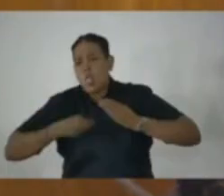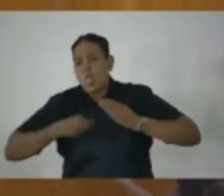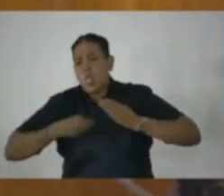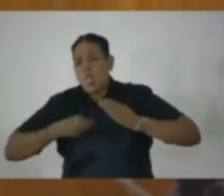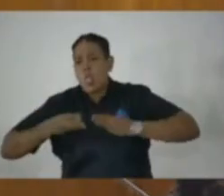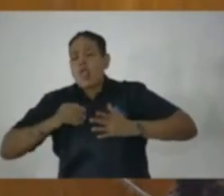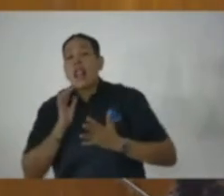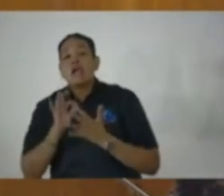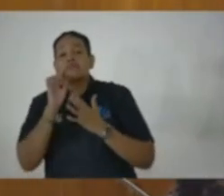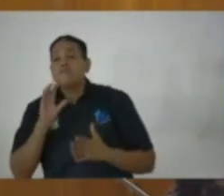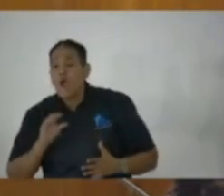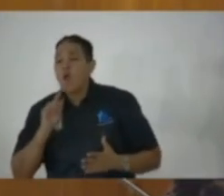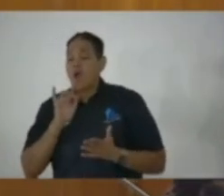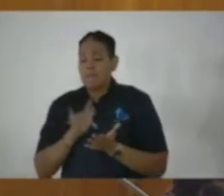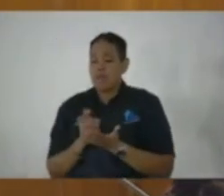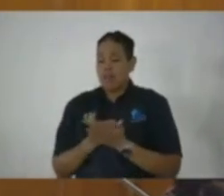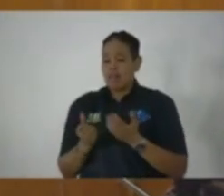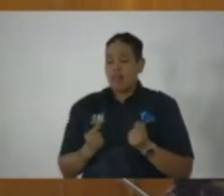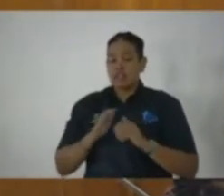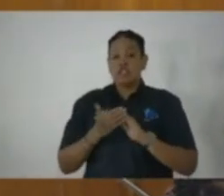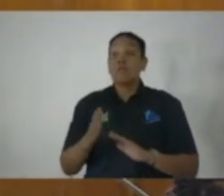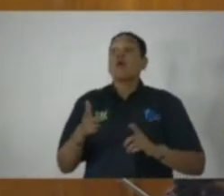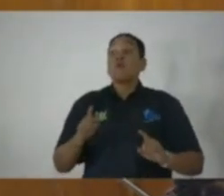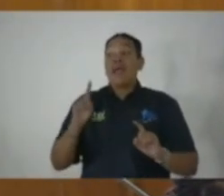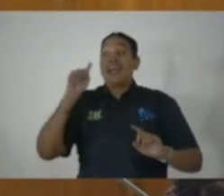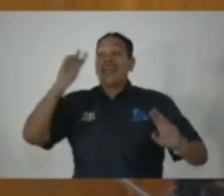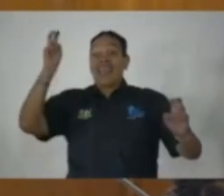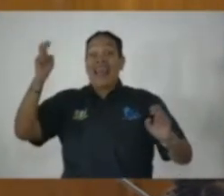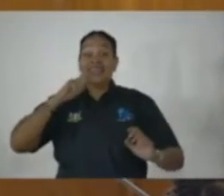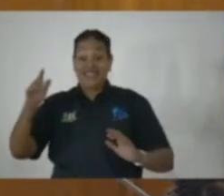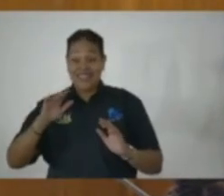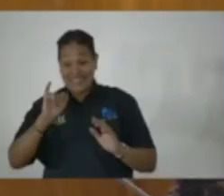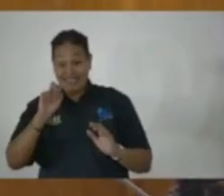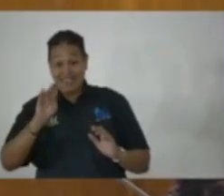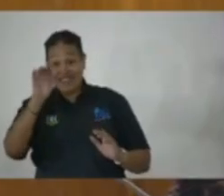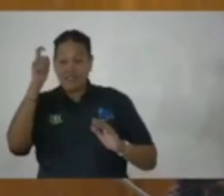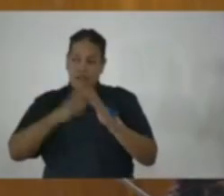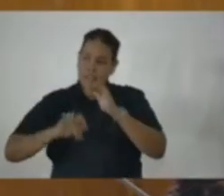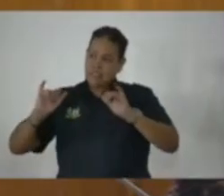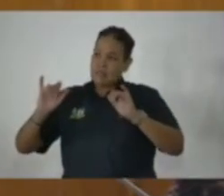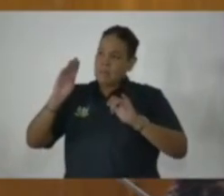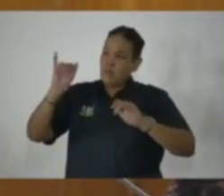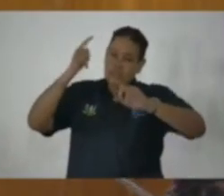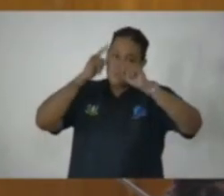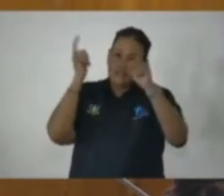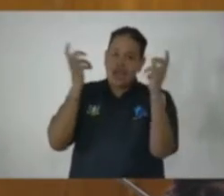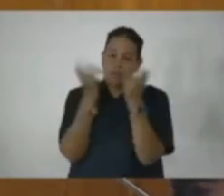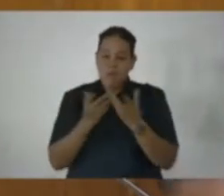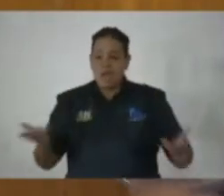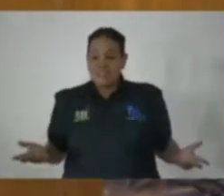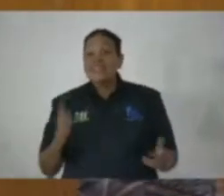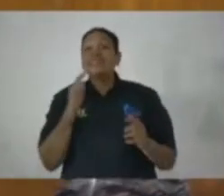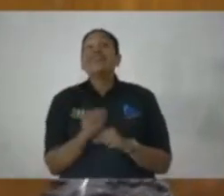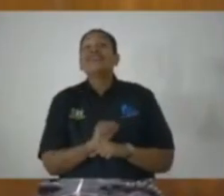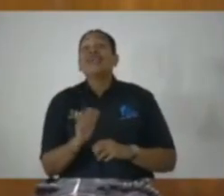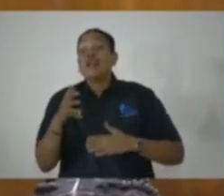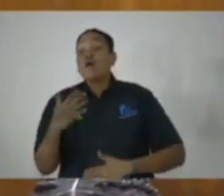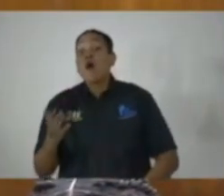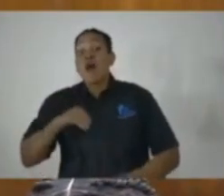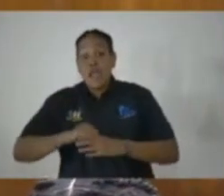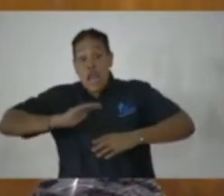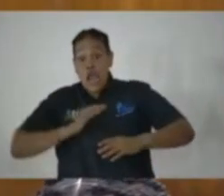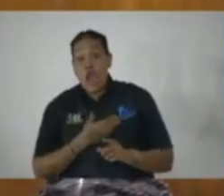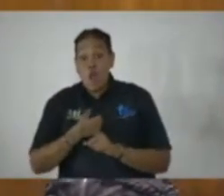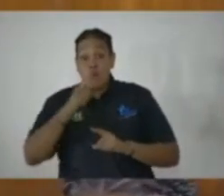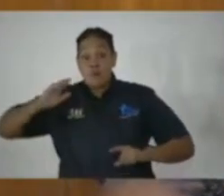saying. And middle income Jamaicans, even while headline inflation remained within the BOJ target. Indeed, in